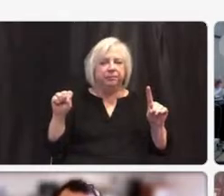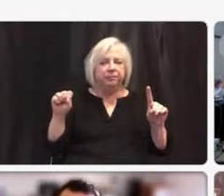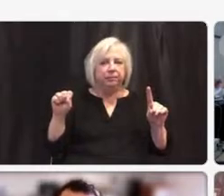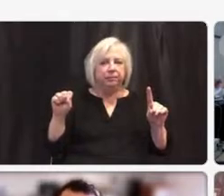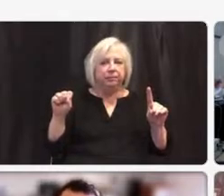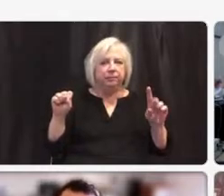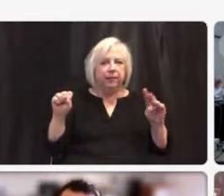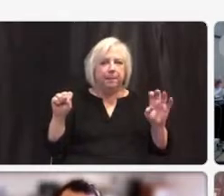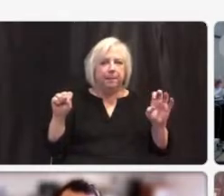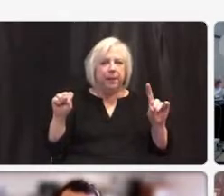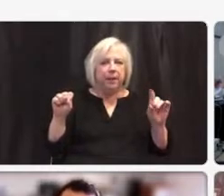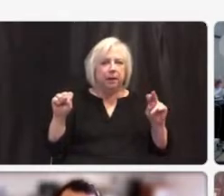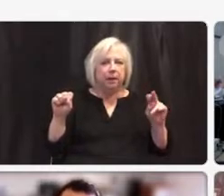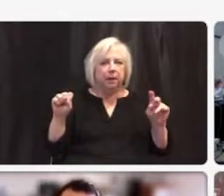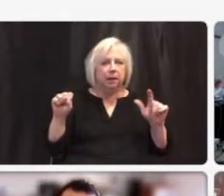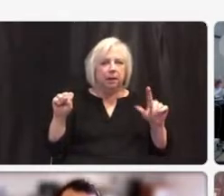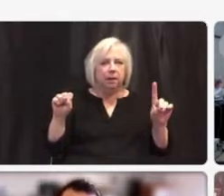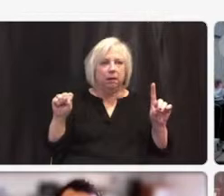McDonald,